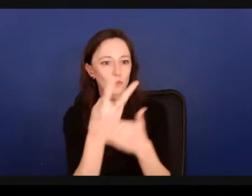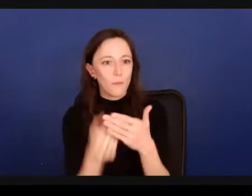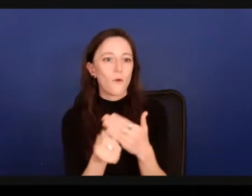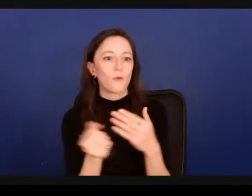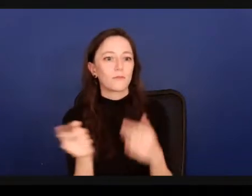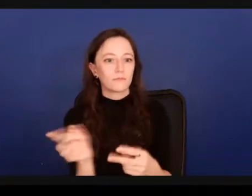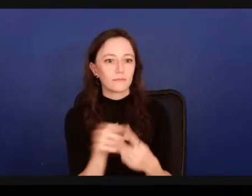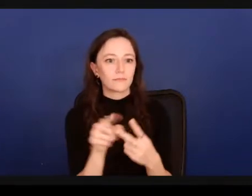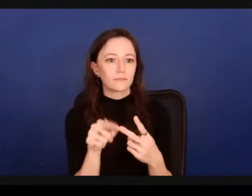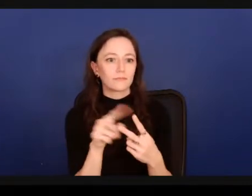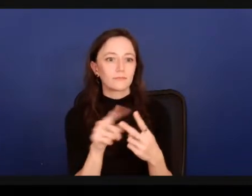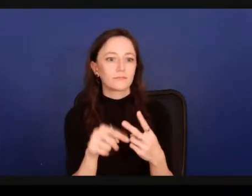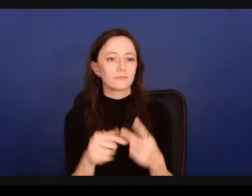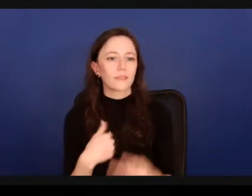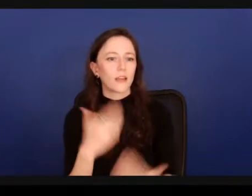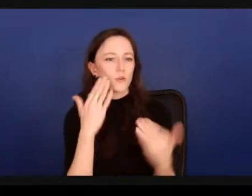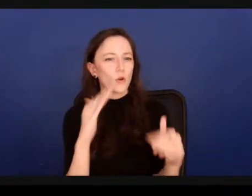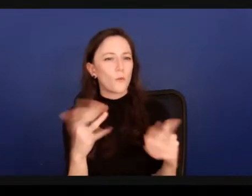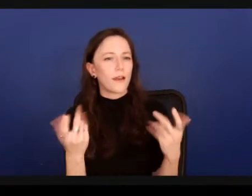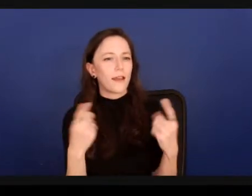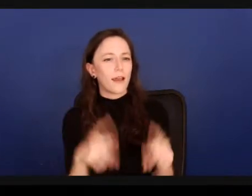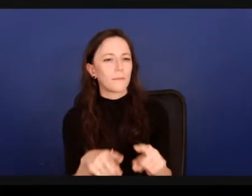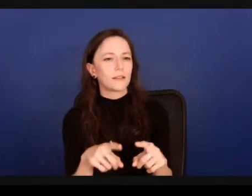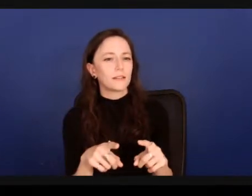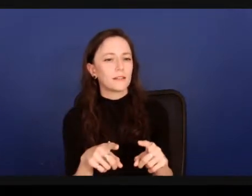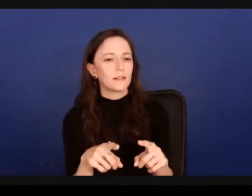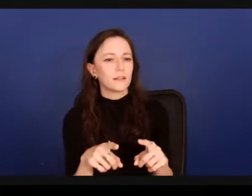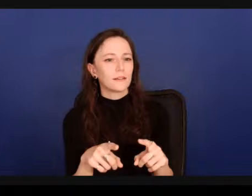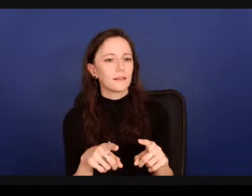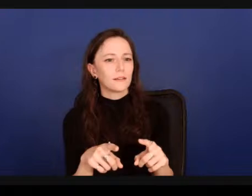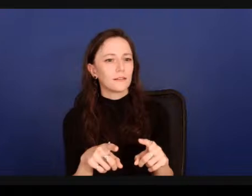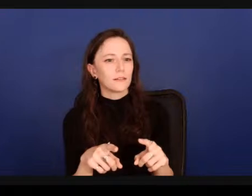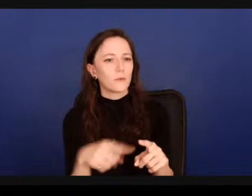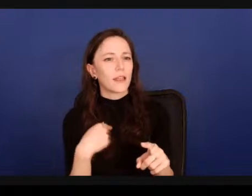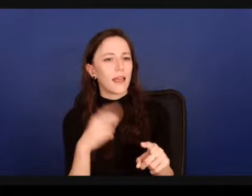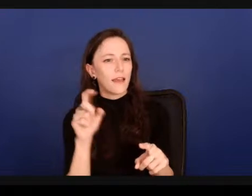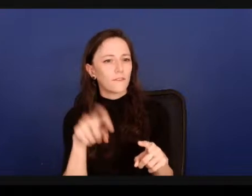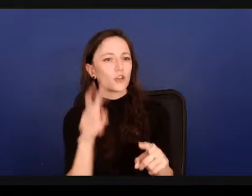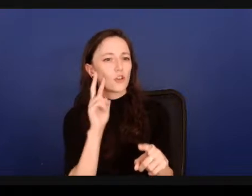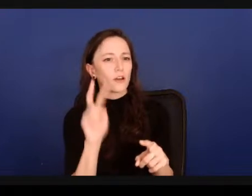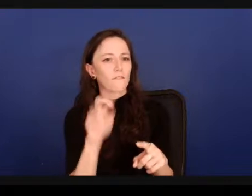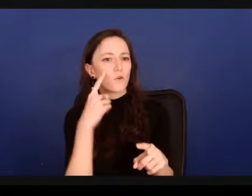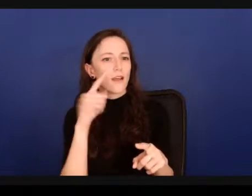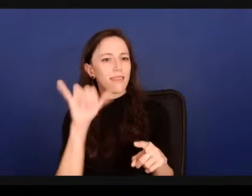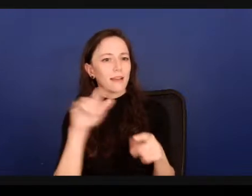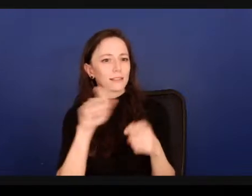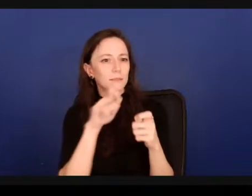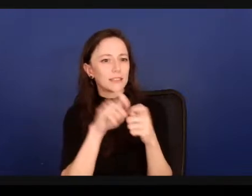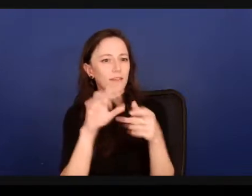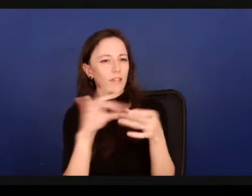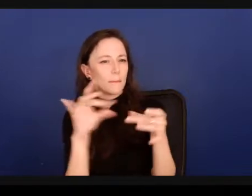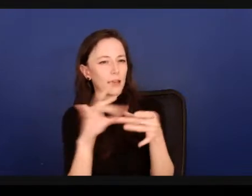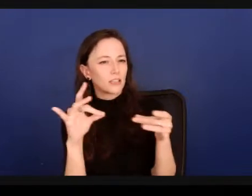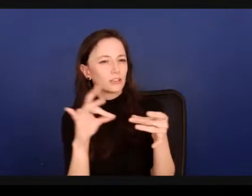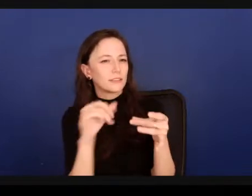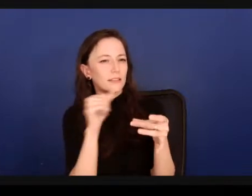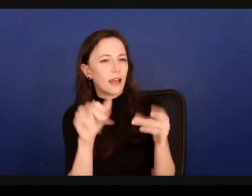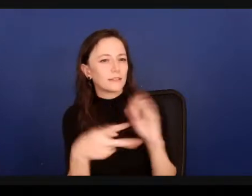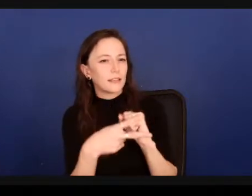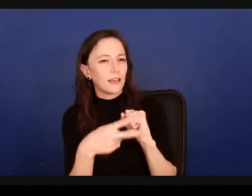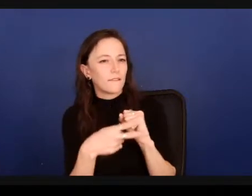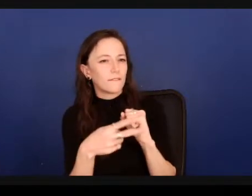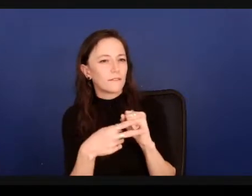understand. I don't know what happened to Scotch. I'm gonna have to go look for that message because that didn't get saved for some